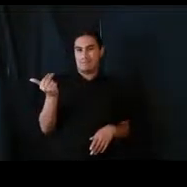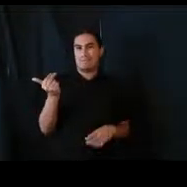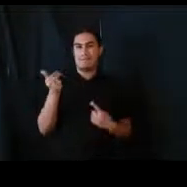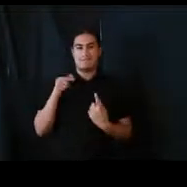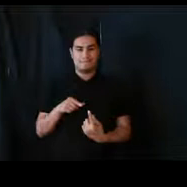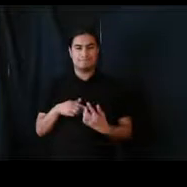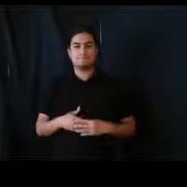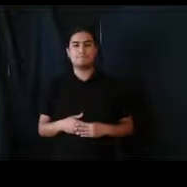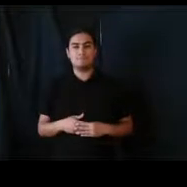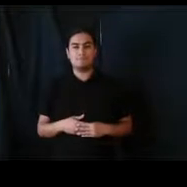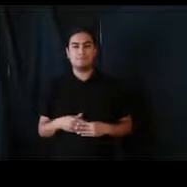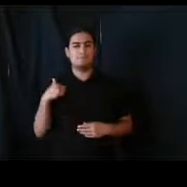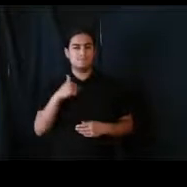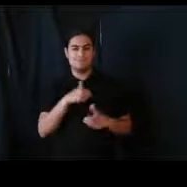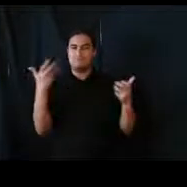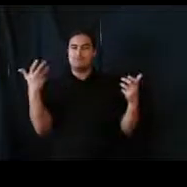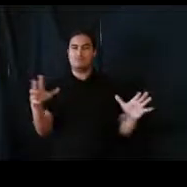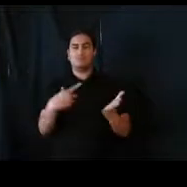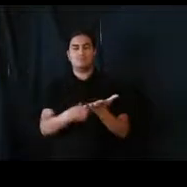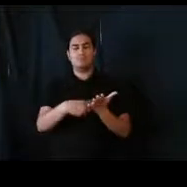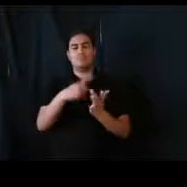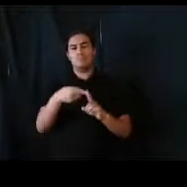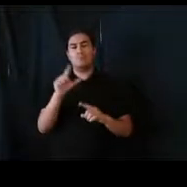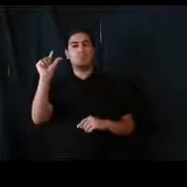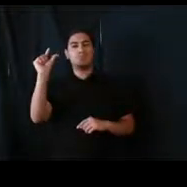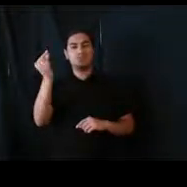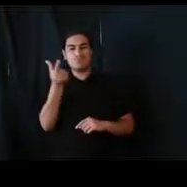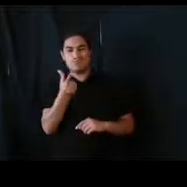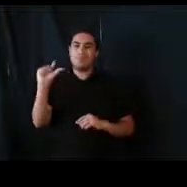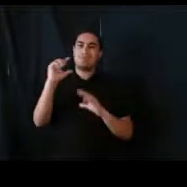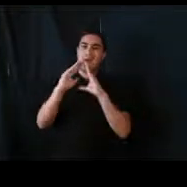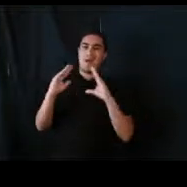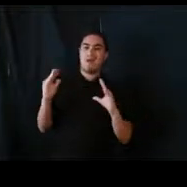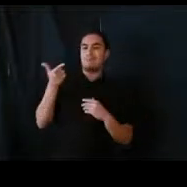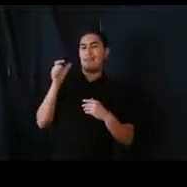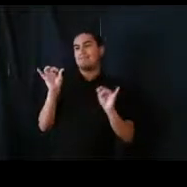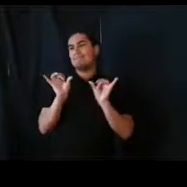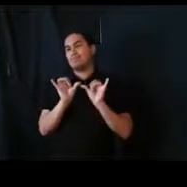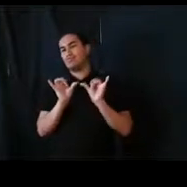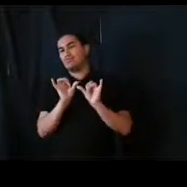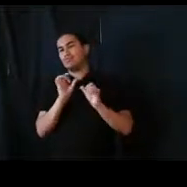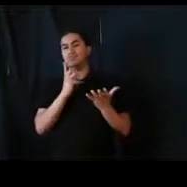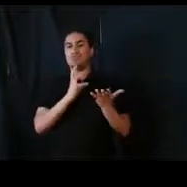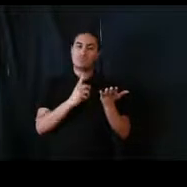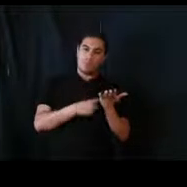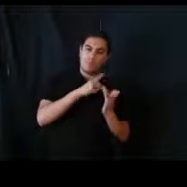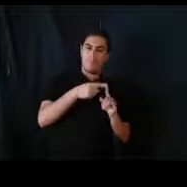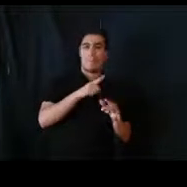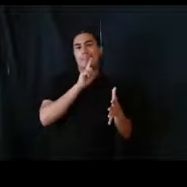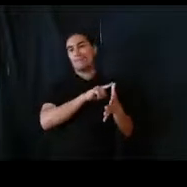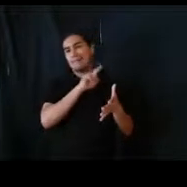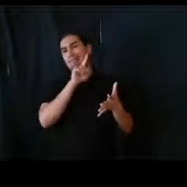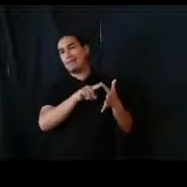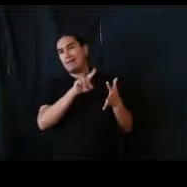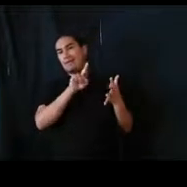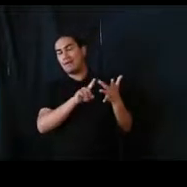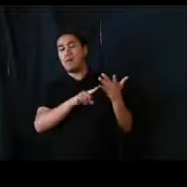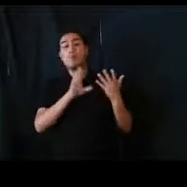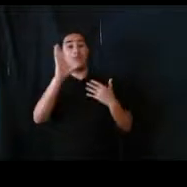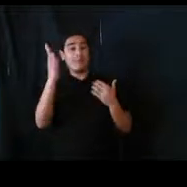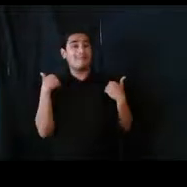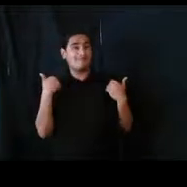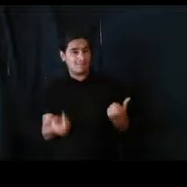um we've already talked about the greenhouse gas measures we've talked about this we've talked about that also there's going to be a national